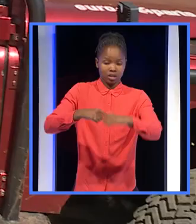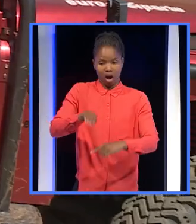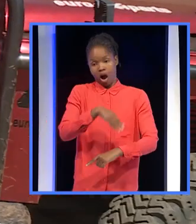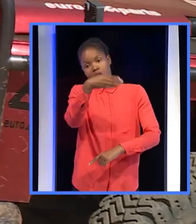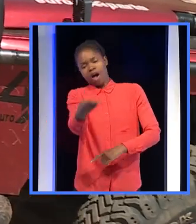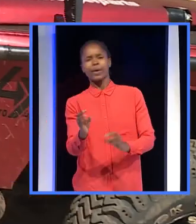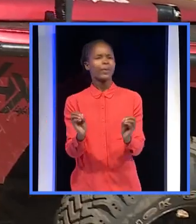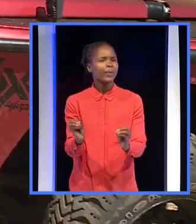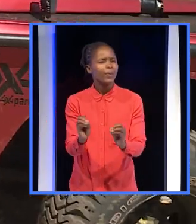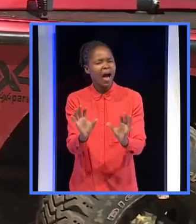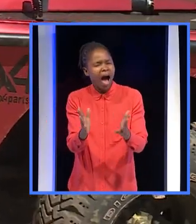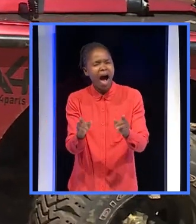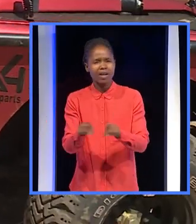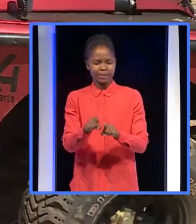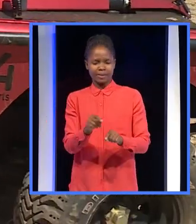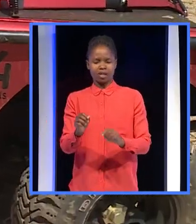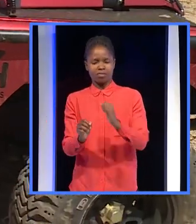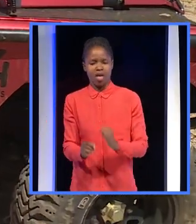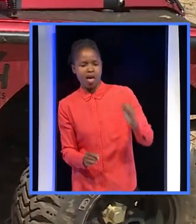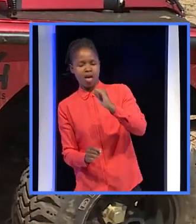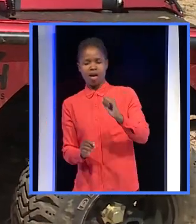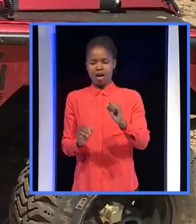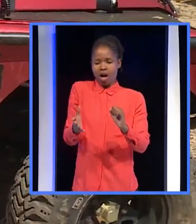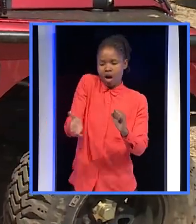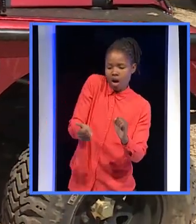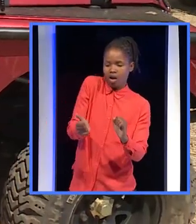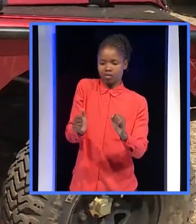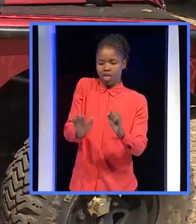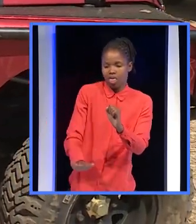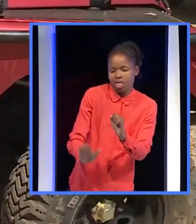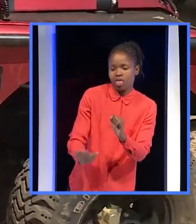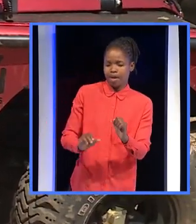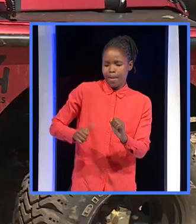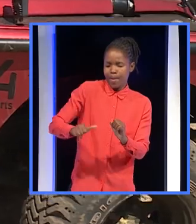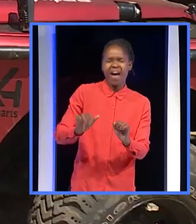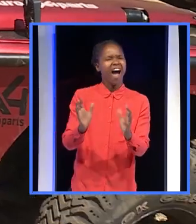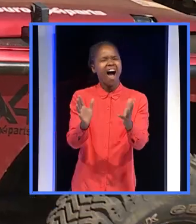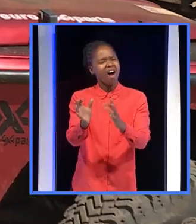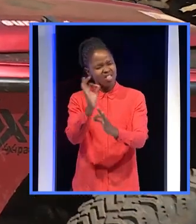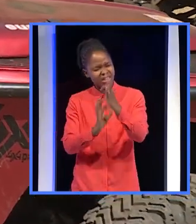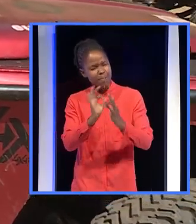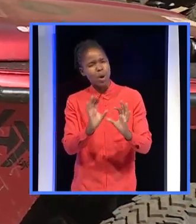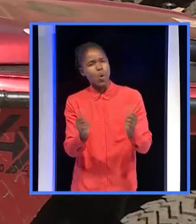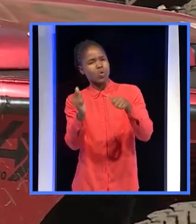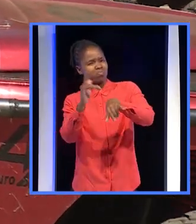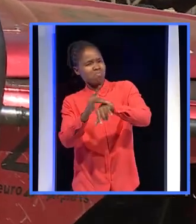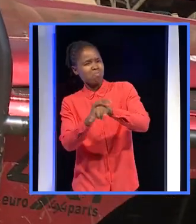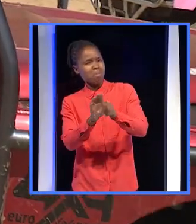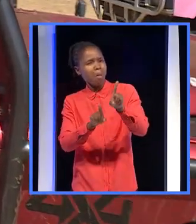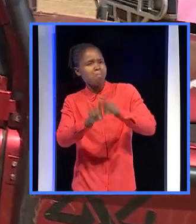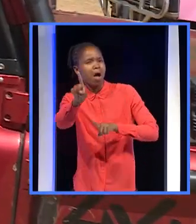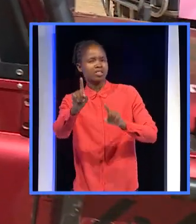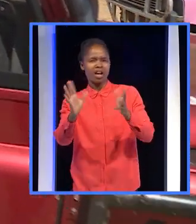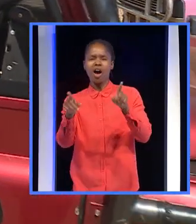I was watching you pedaling and driving and shifting. What's really the biggest secret to making sure that you are successful